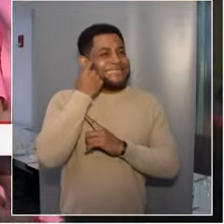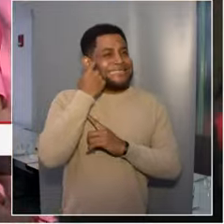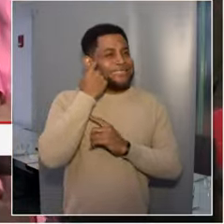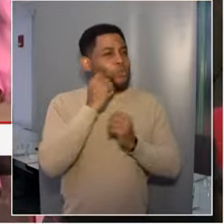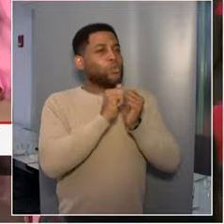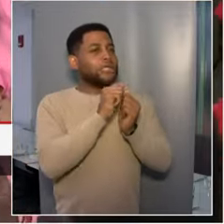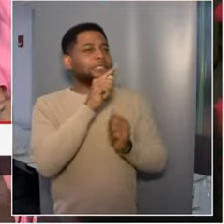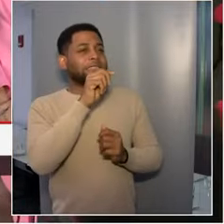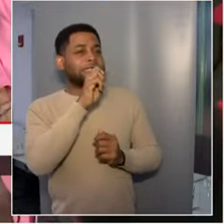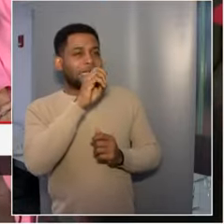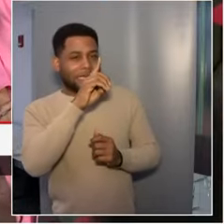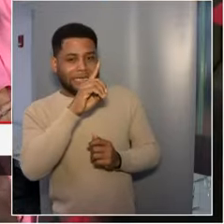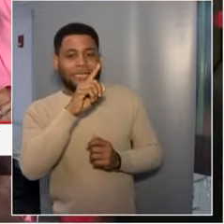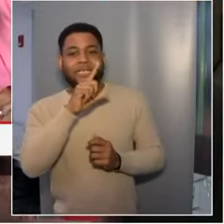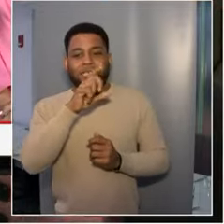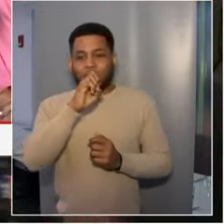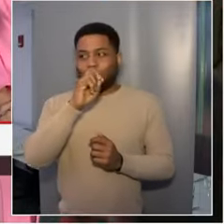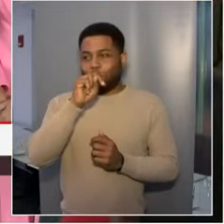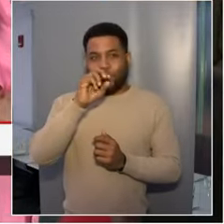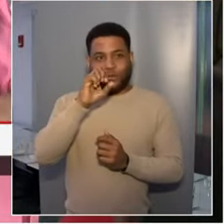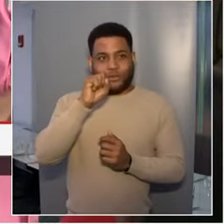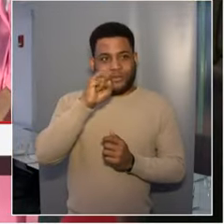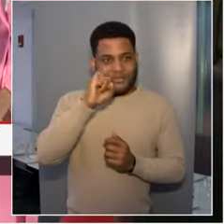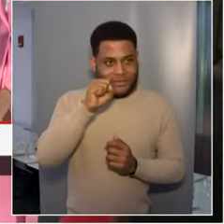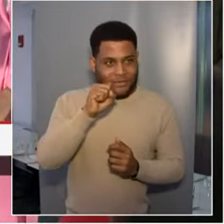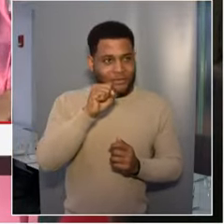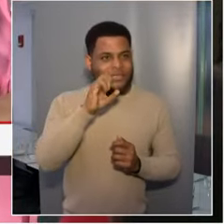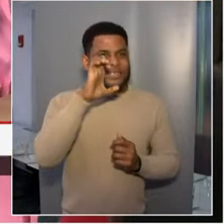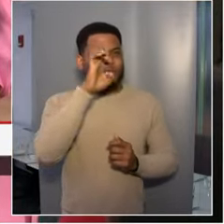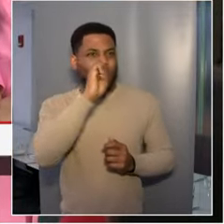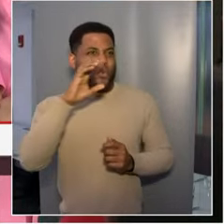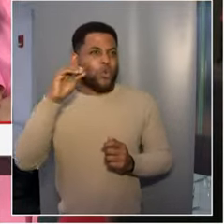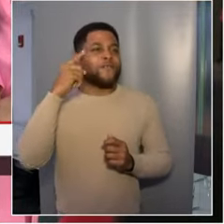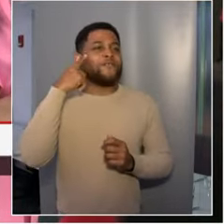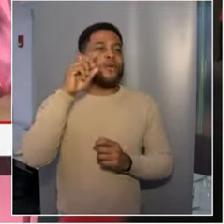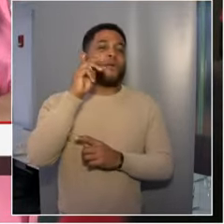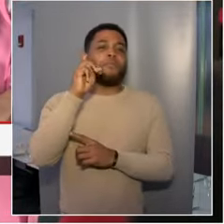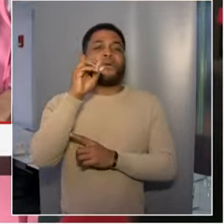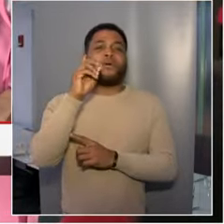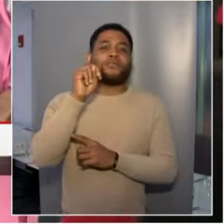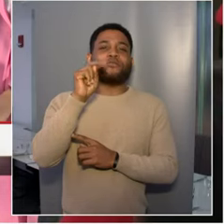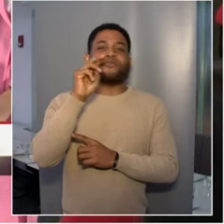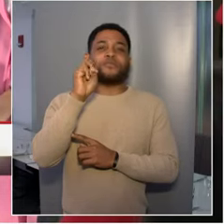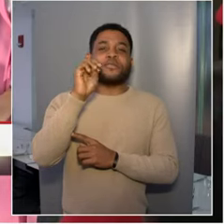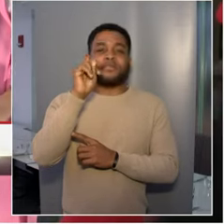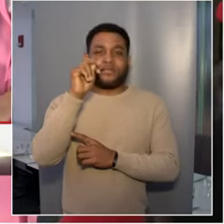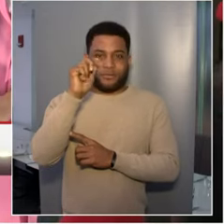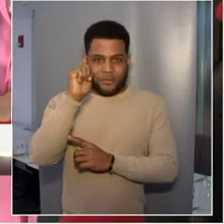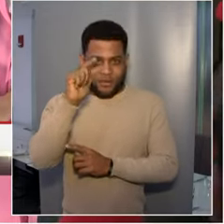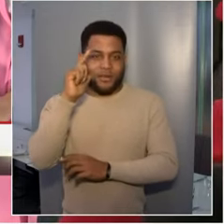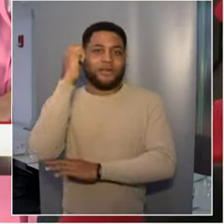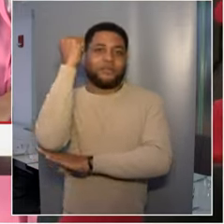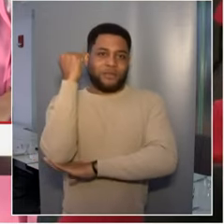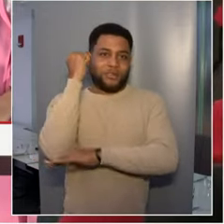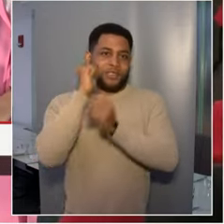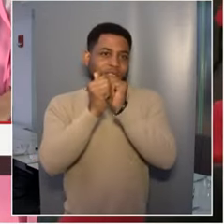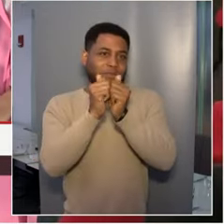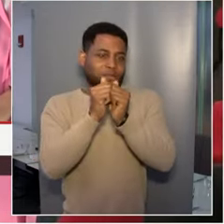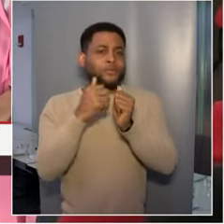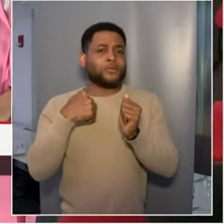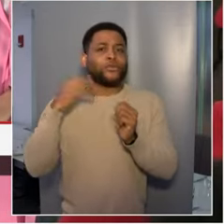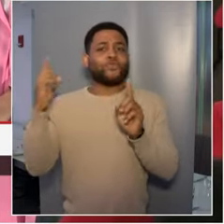the principal owner of Monumental Sports, we're down on the courts, and we signed a term sheet